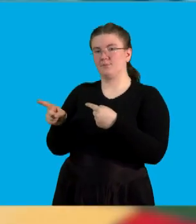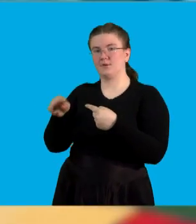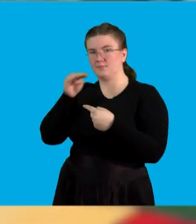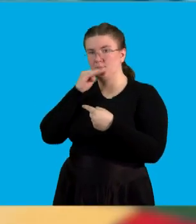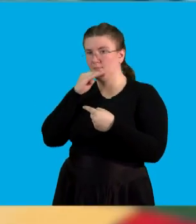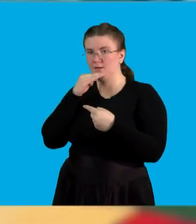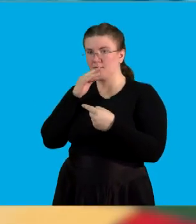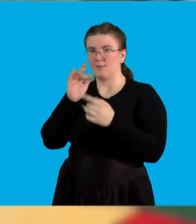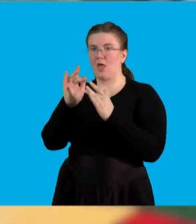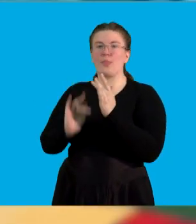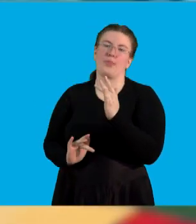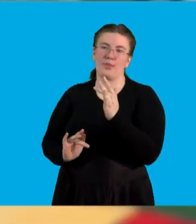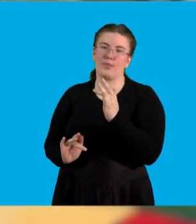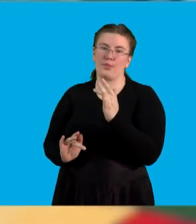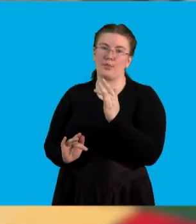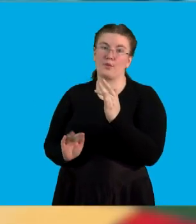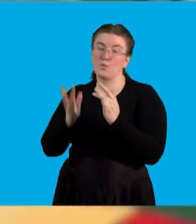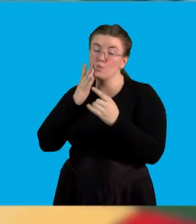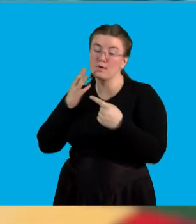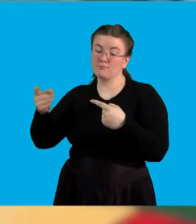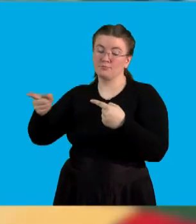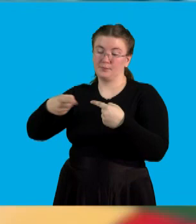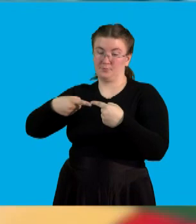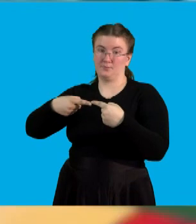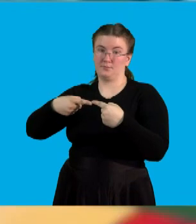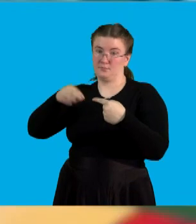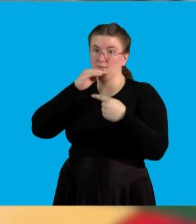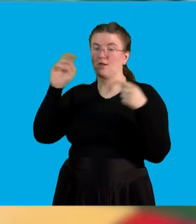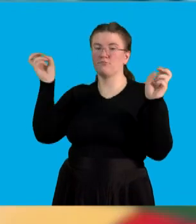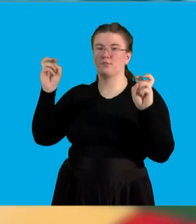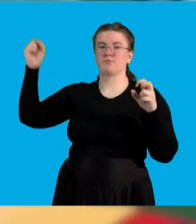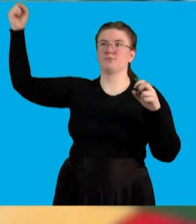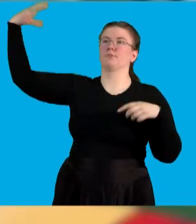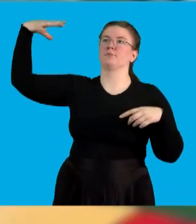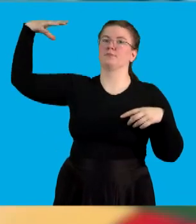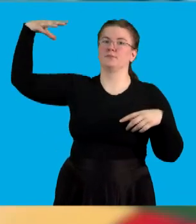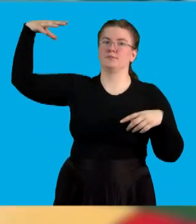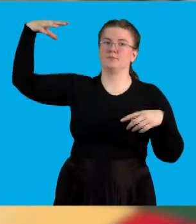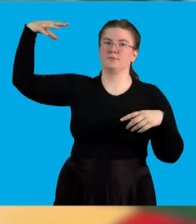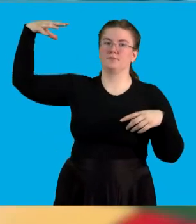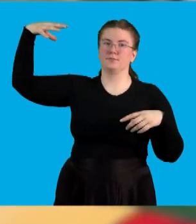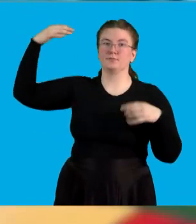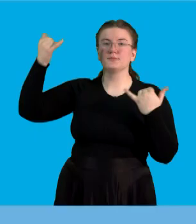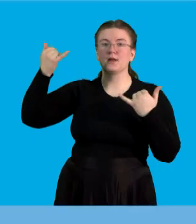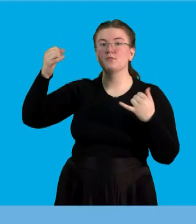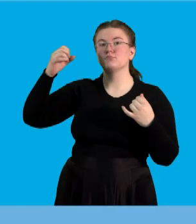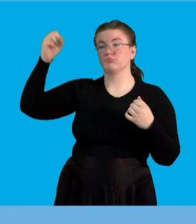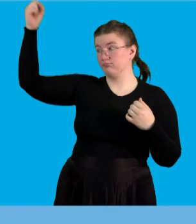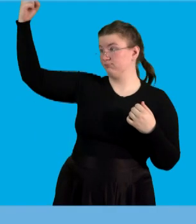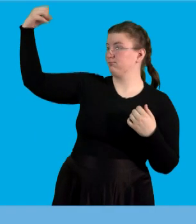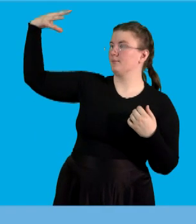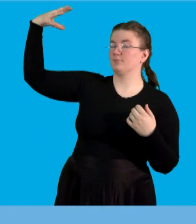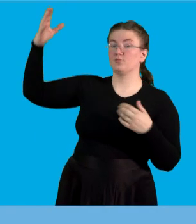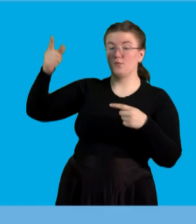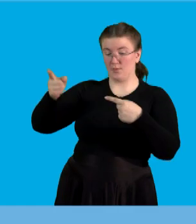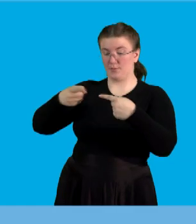means there's no current flow. However, if we are closing the switch, there's going to be a current flow. Hence, now the light bulb is going to light up